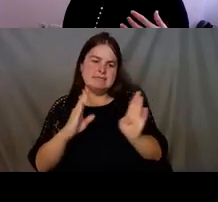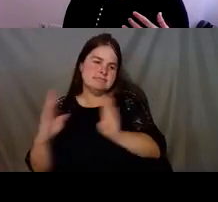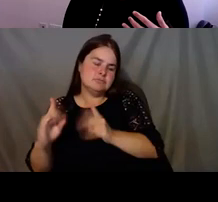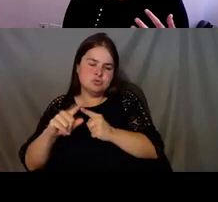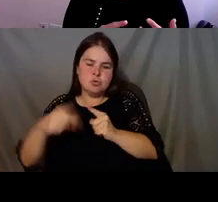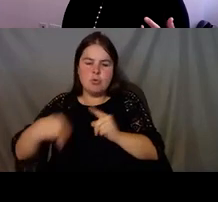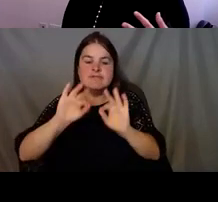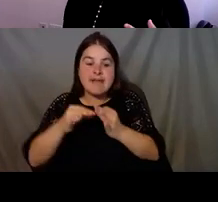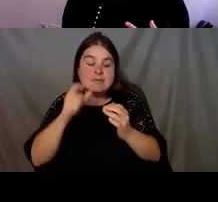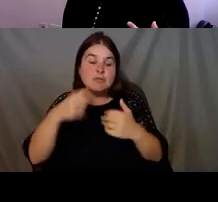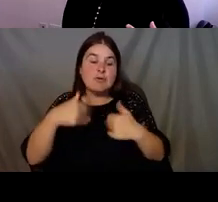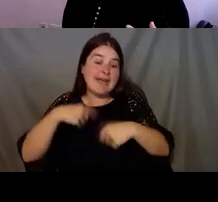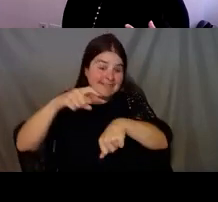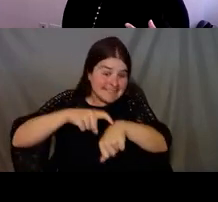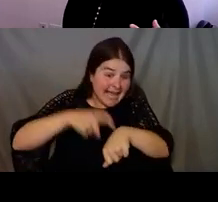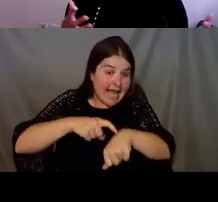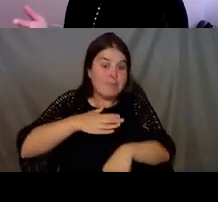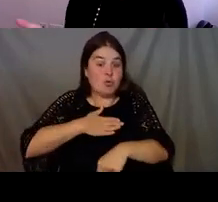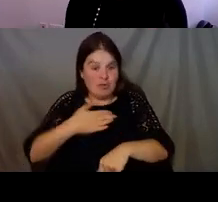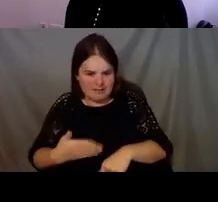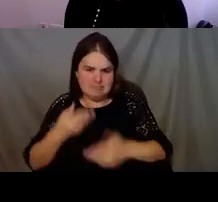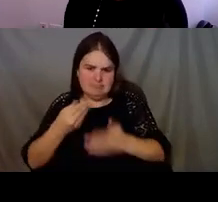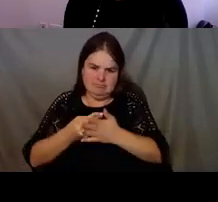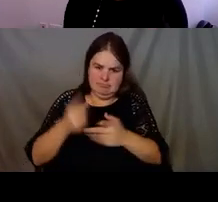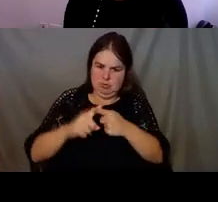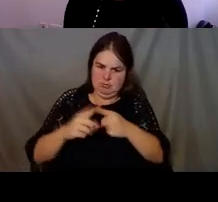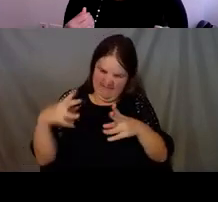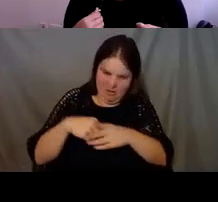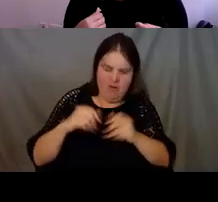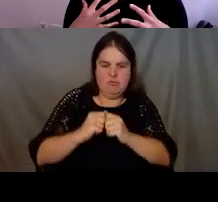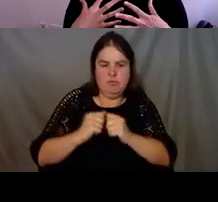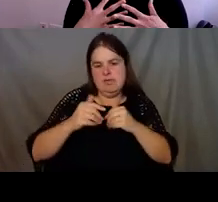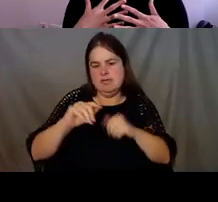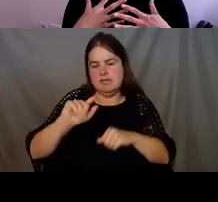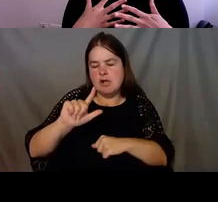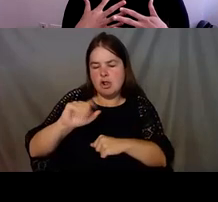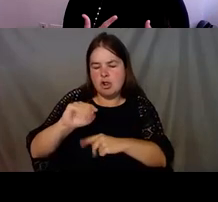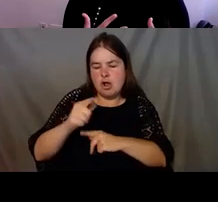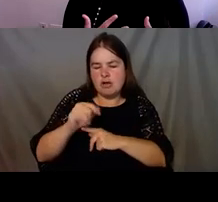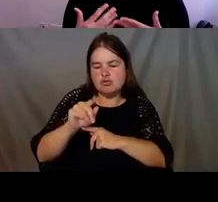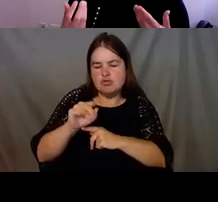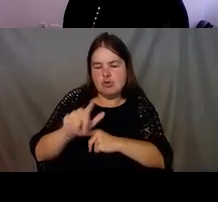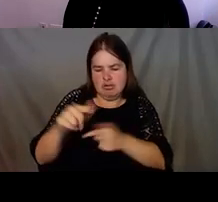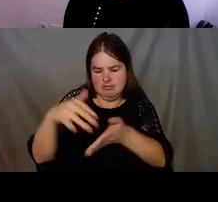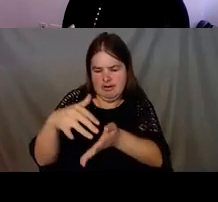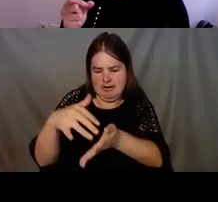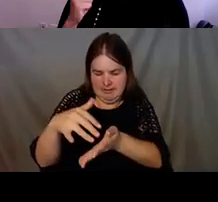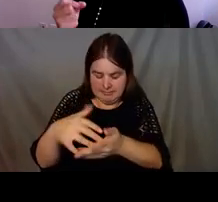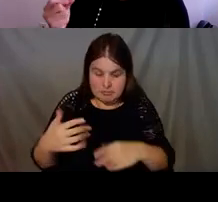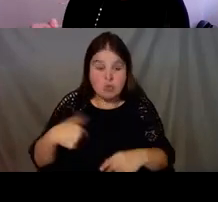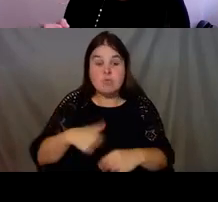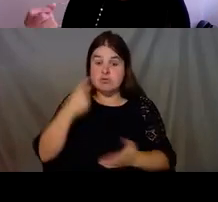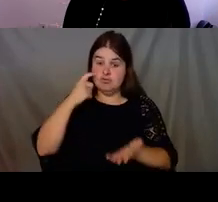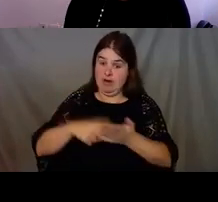the time and willingness to engage in a longitudinal study like this. And so, knowing that COVID-19 has had